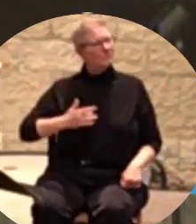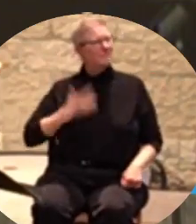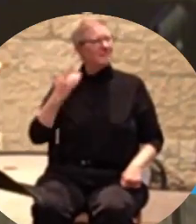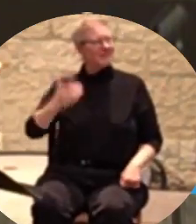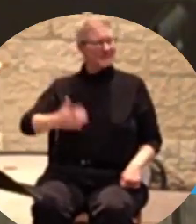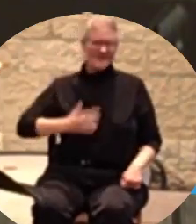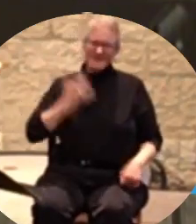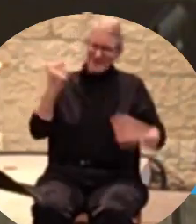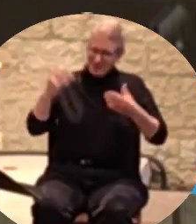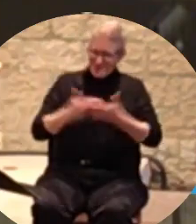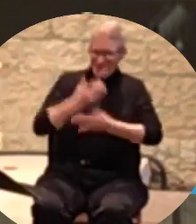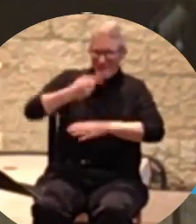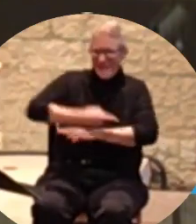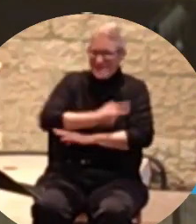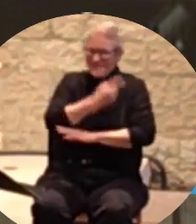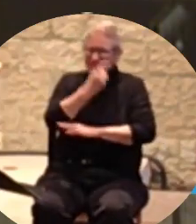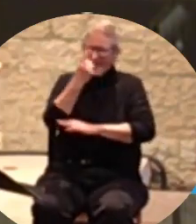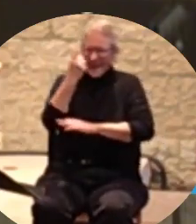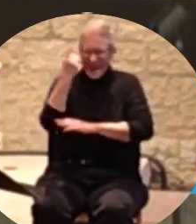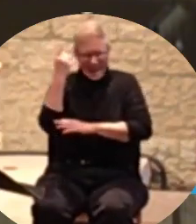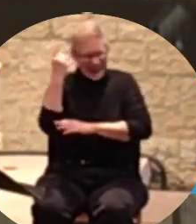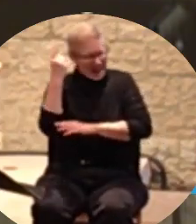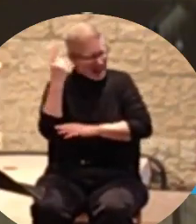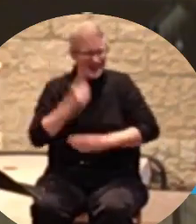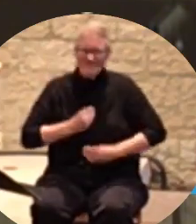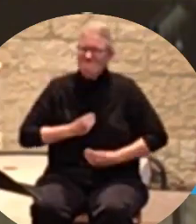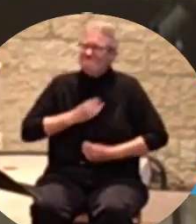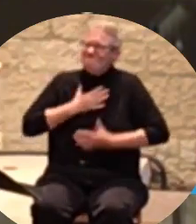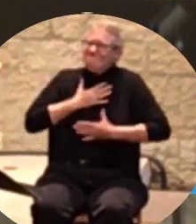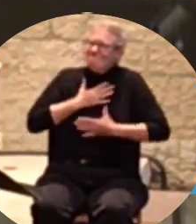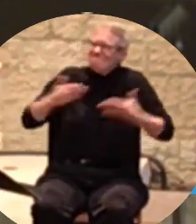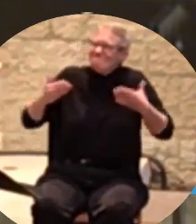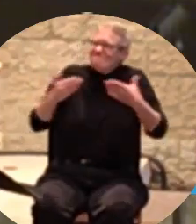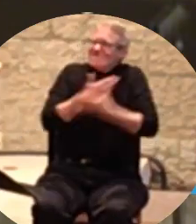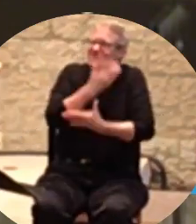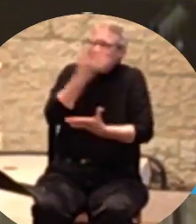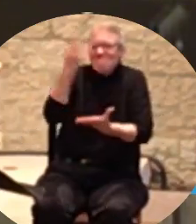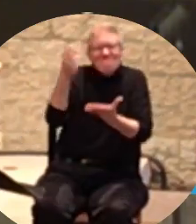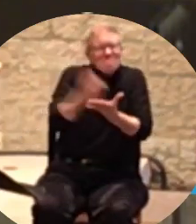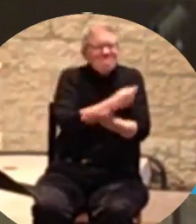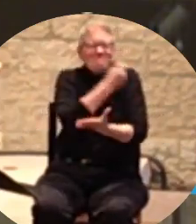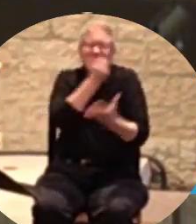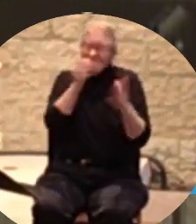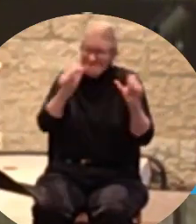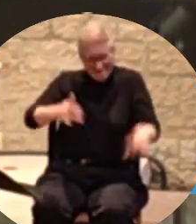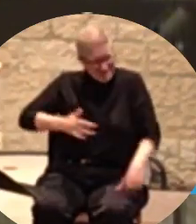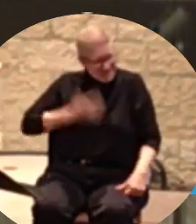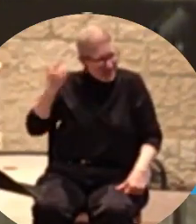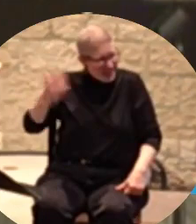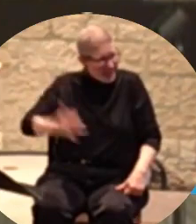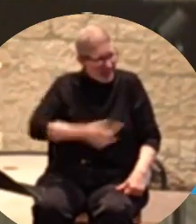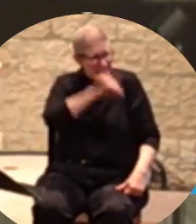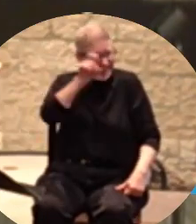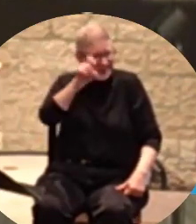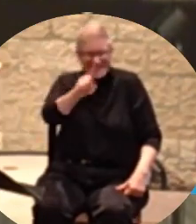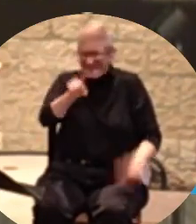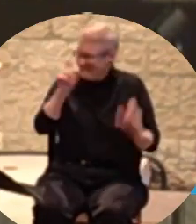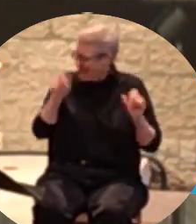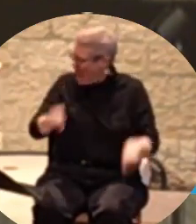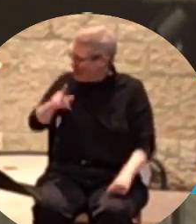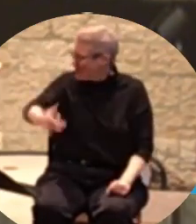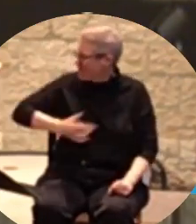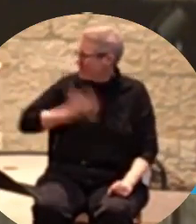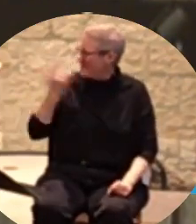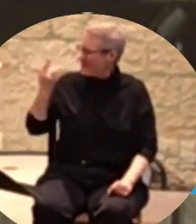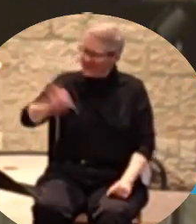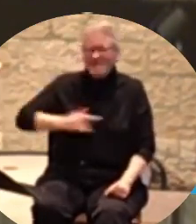Can't you feel a brand new day? Can't you feel a brand new day?